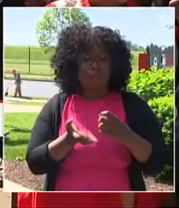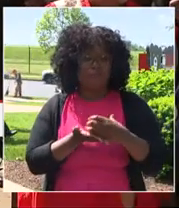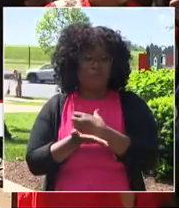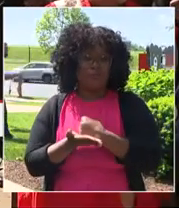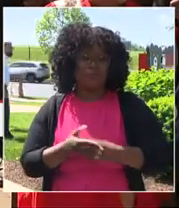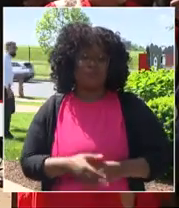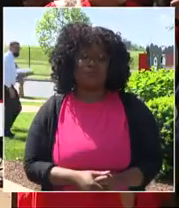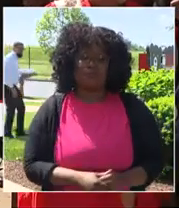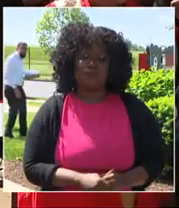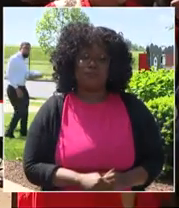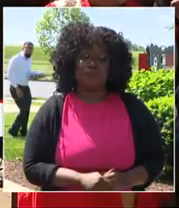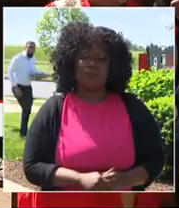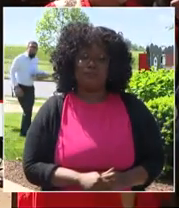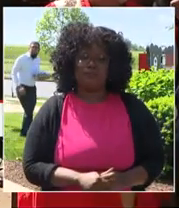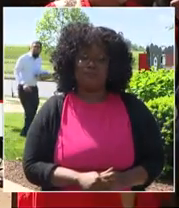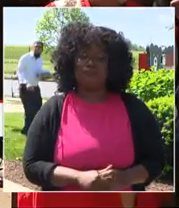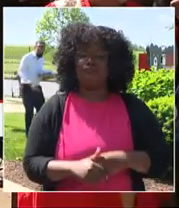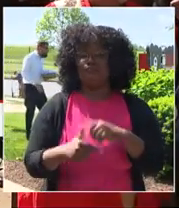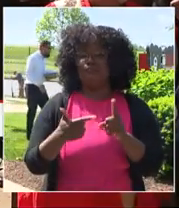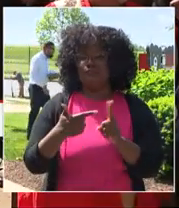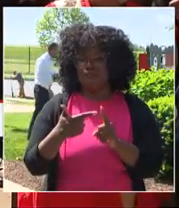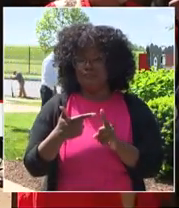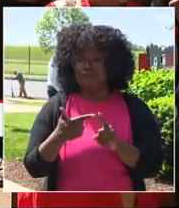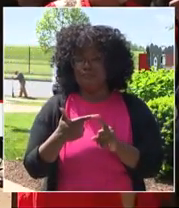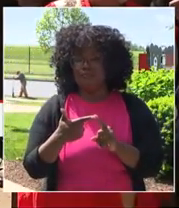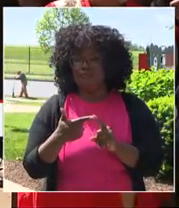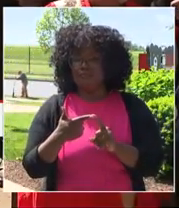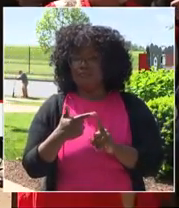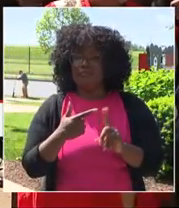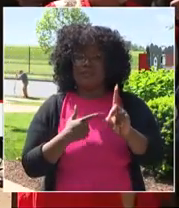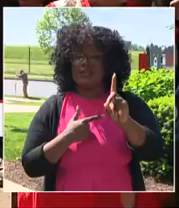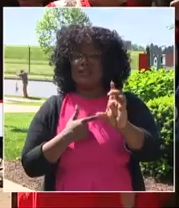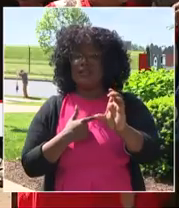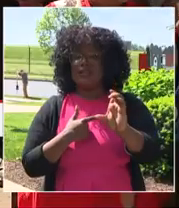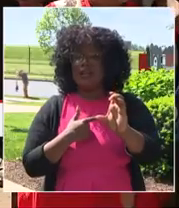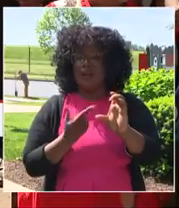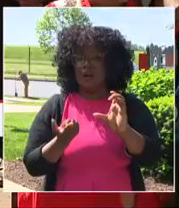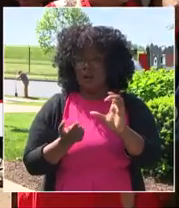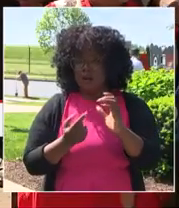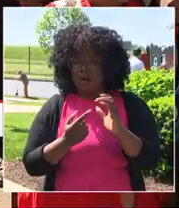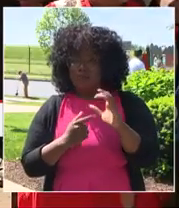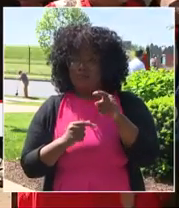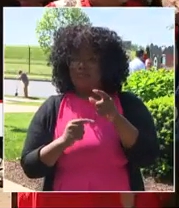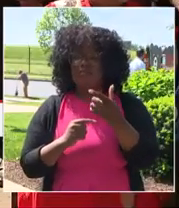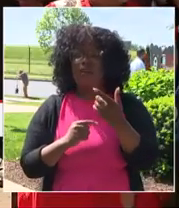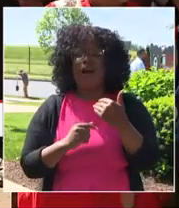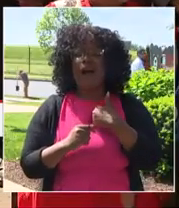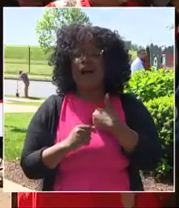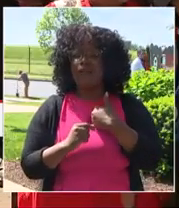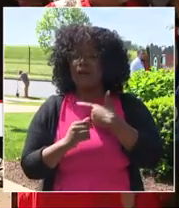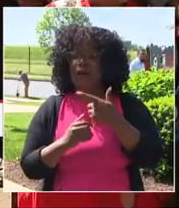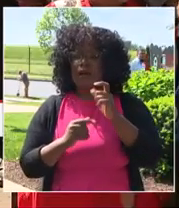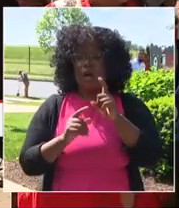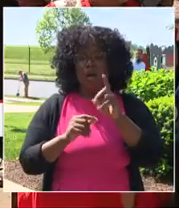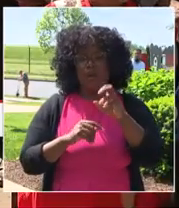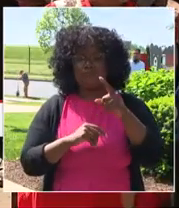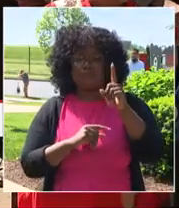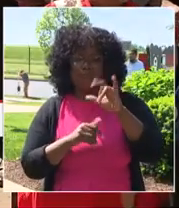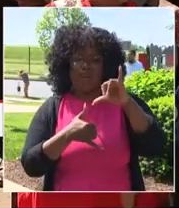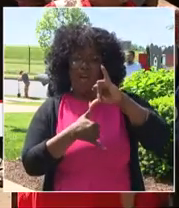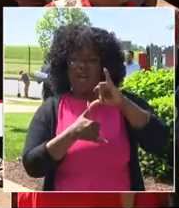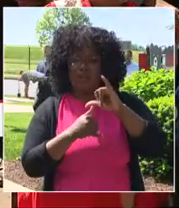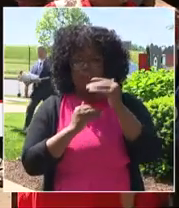to exceed certain height limitations or tax its sizable federal property.